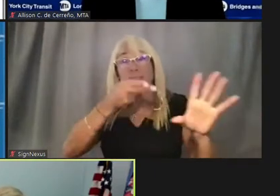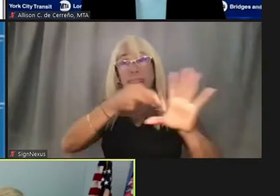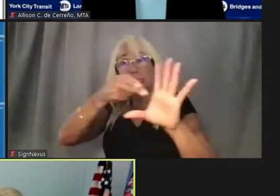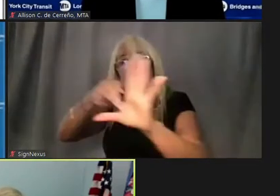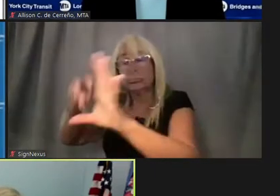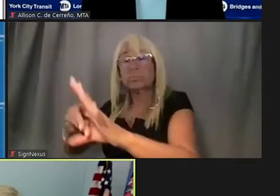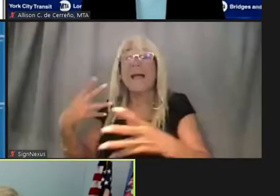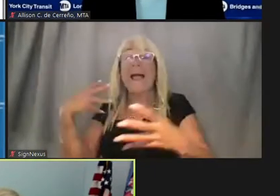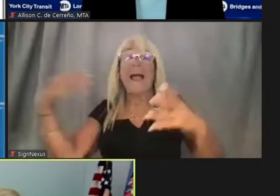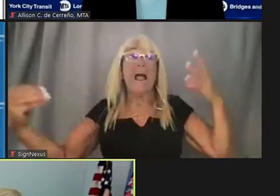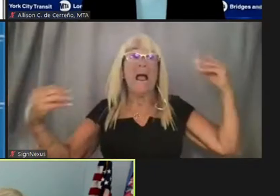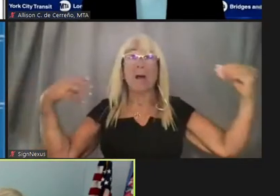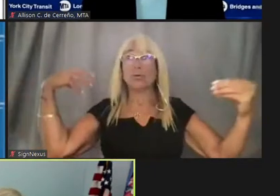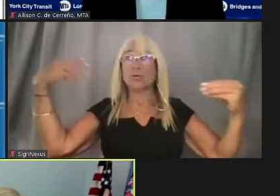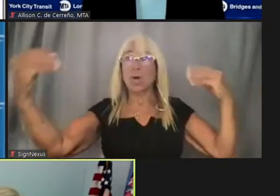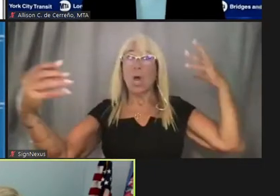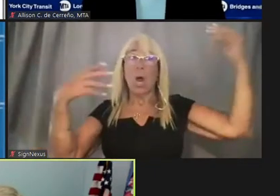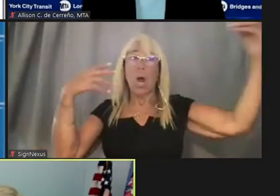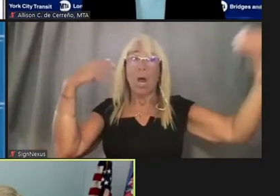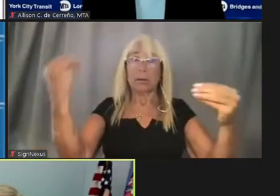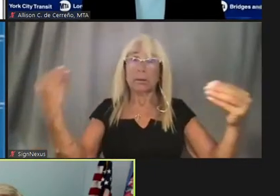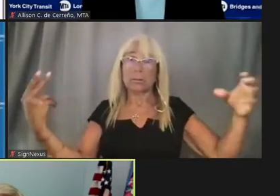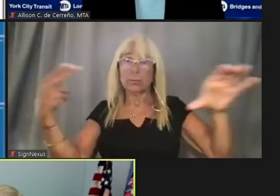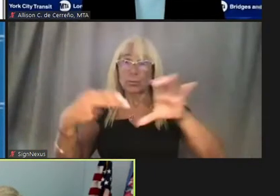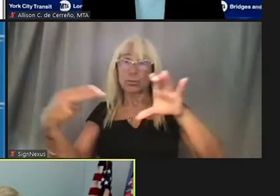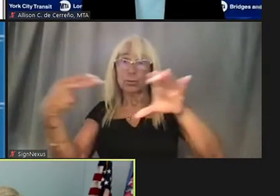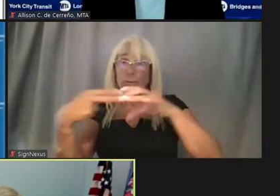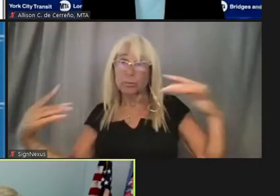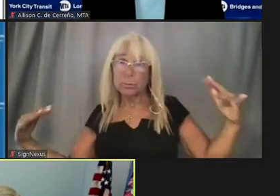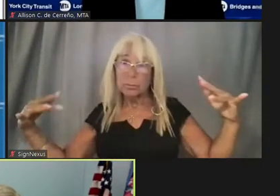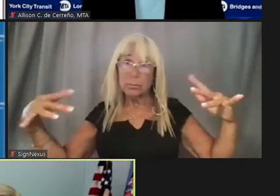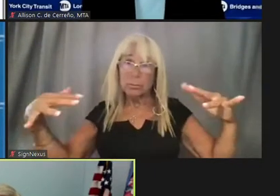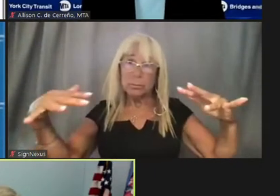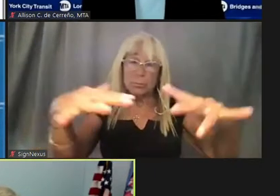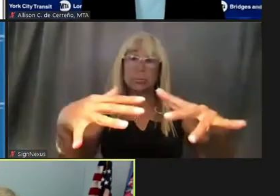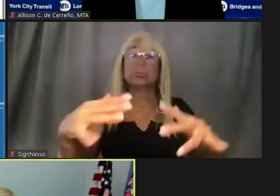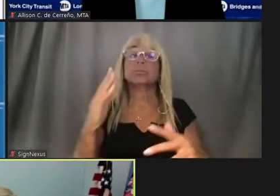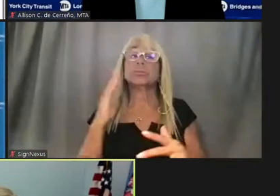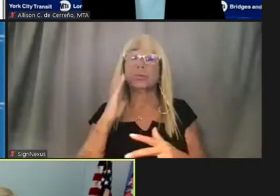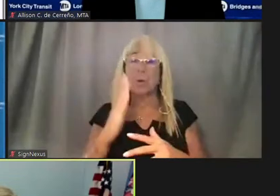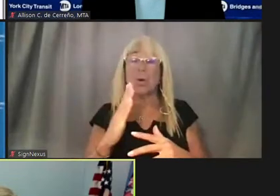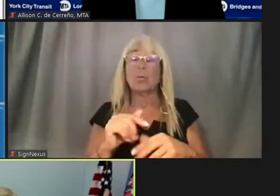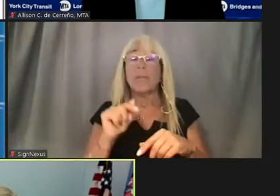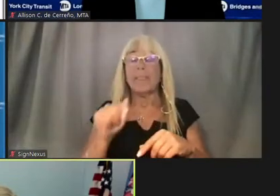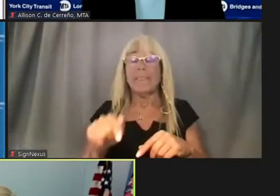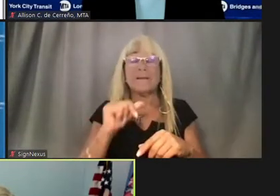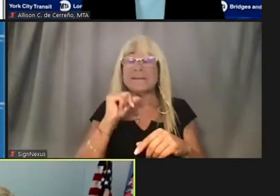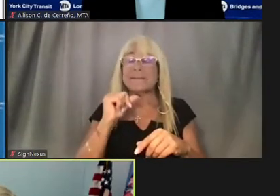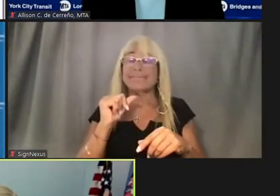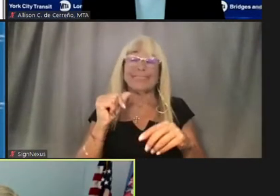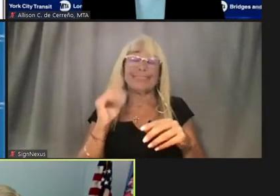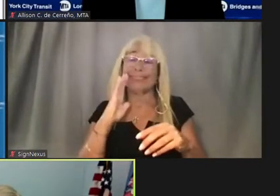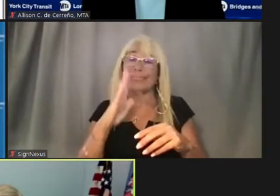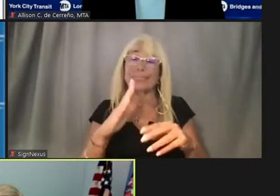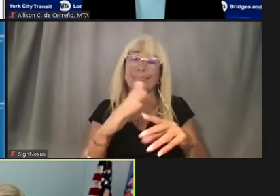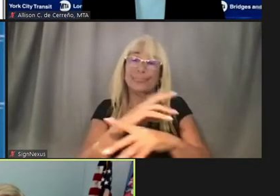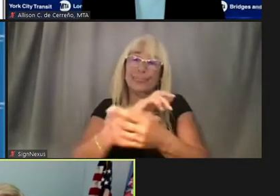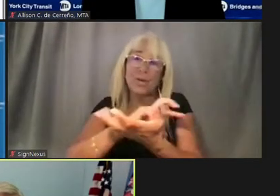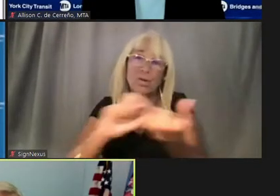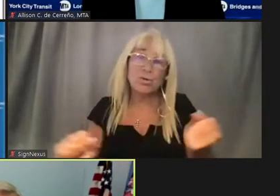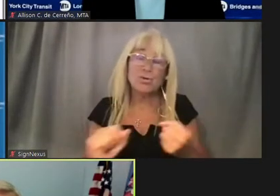Attleboro residents but congestion pricing will cut this much needed Revenue at the knee the supply chain disruptions